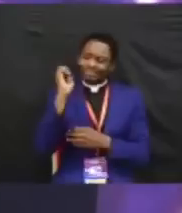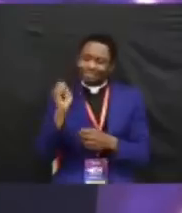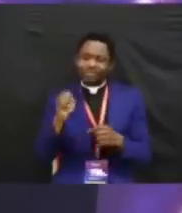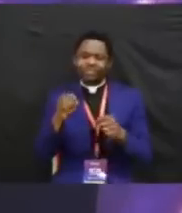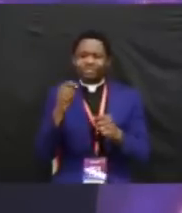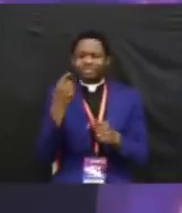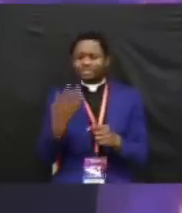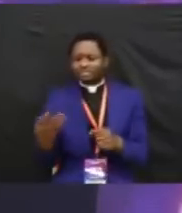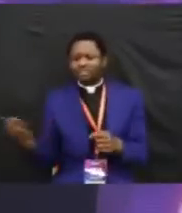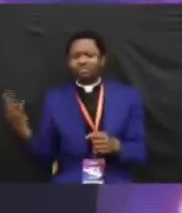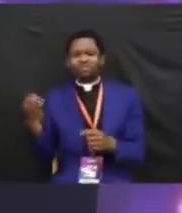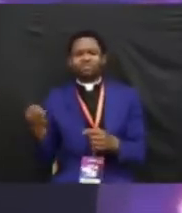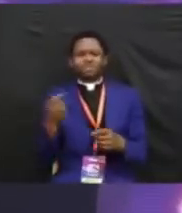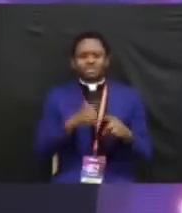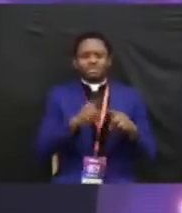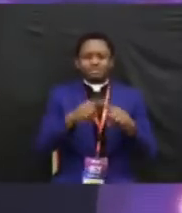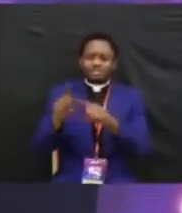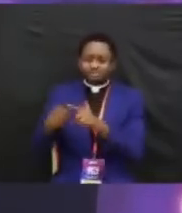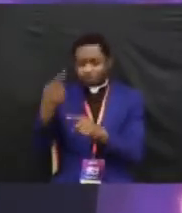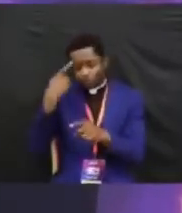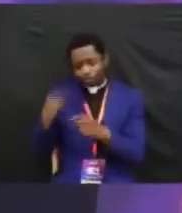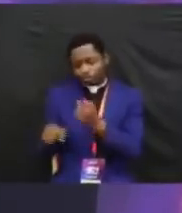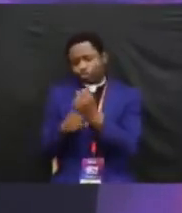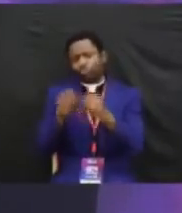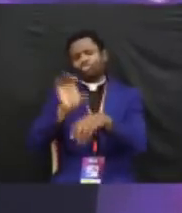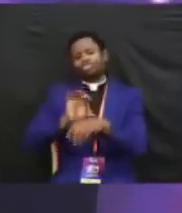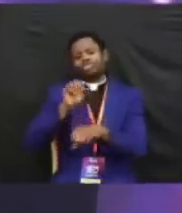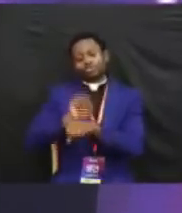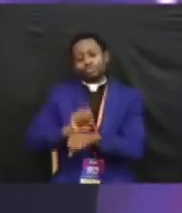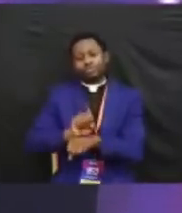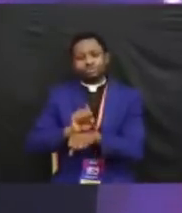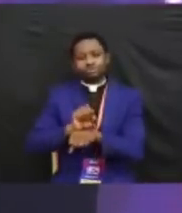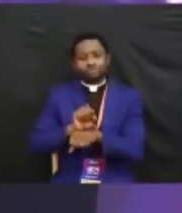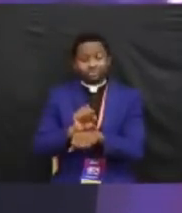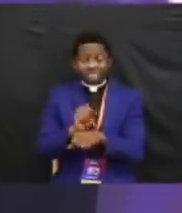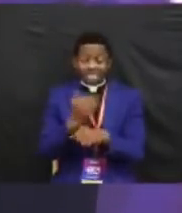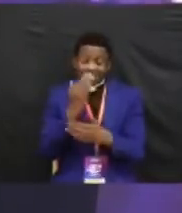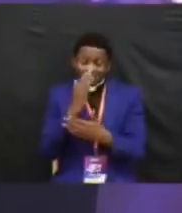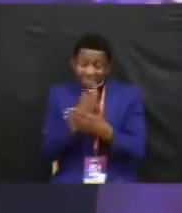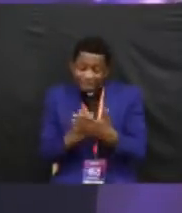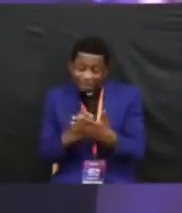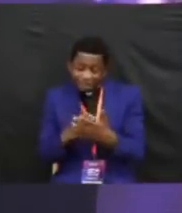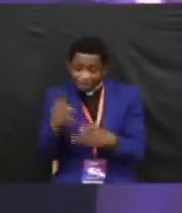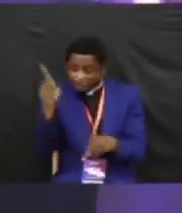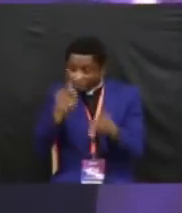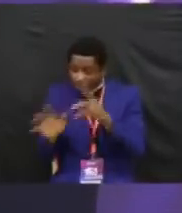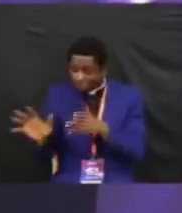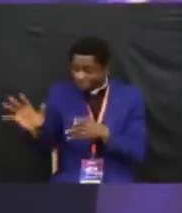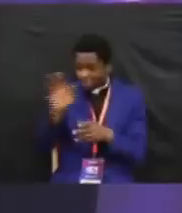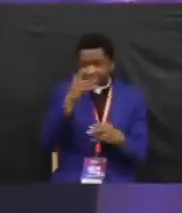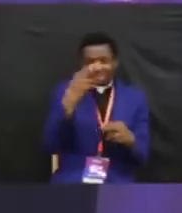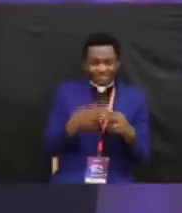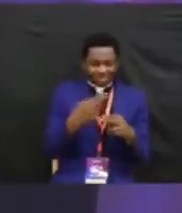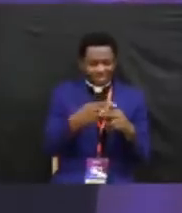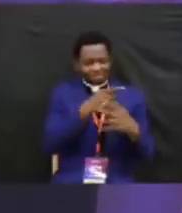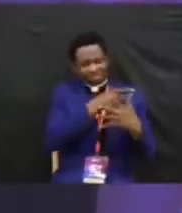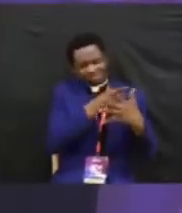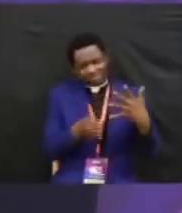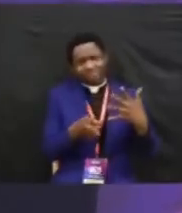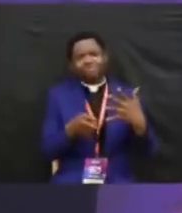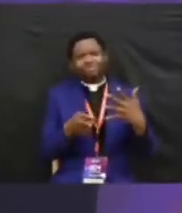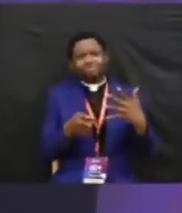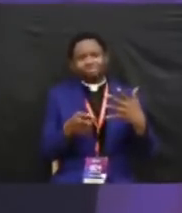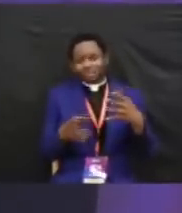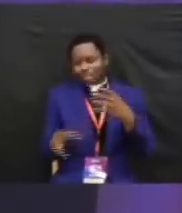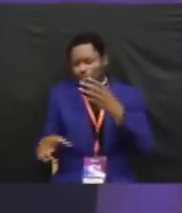equipment and the like for the church. The names of some of these individuals with their donations have